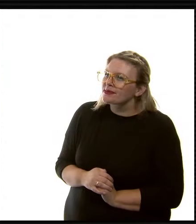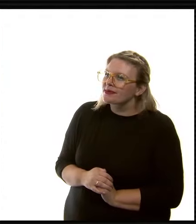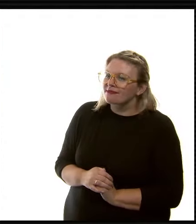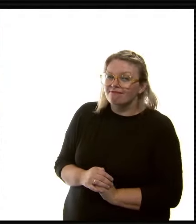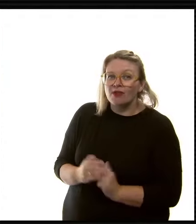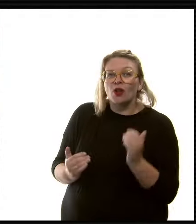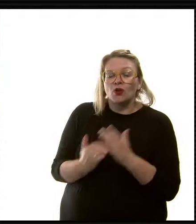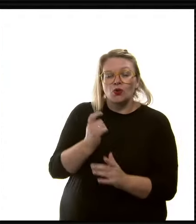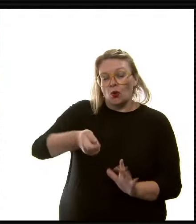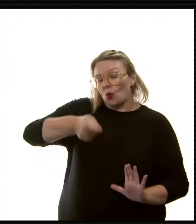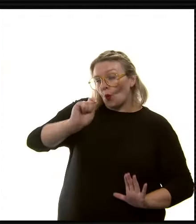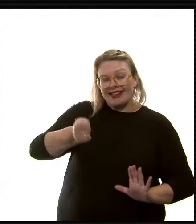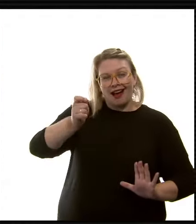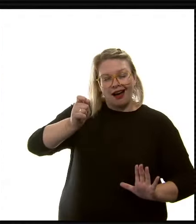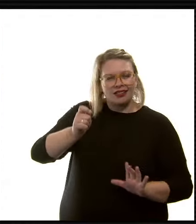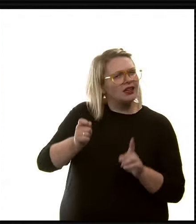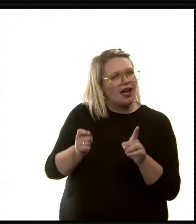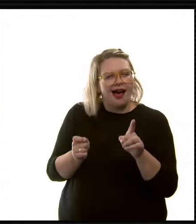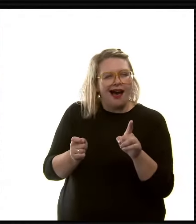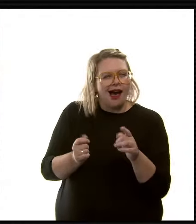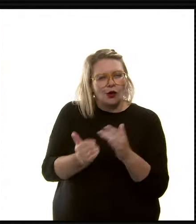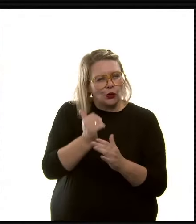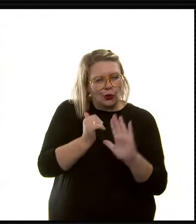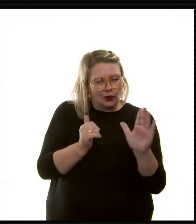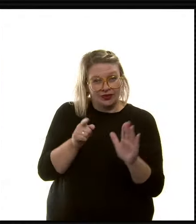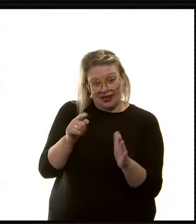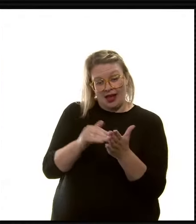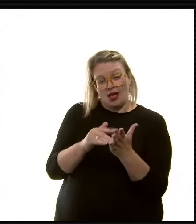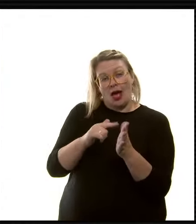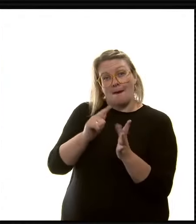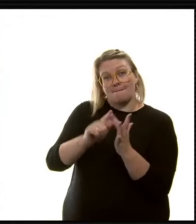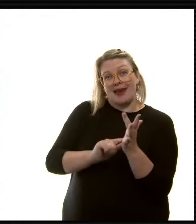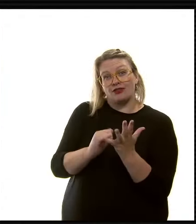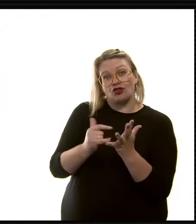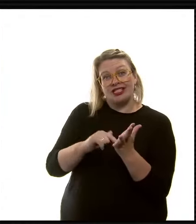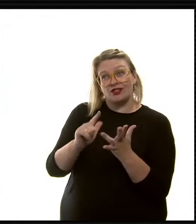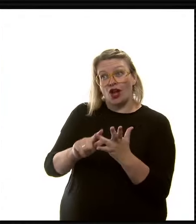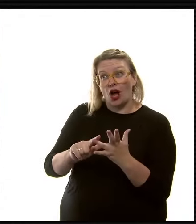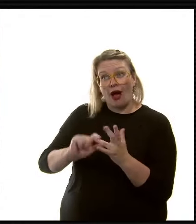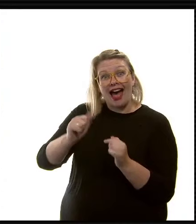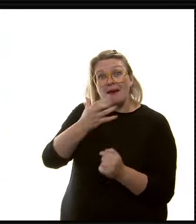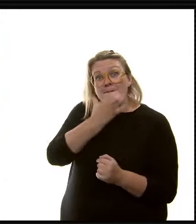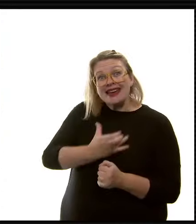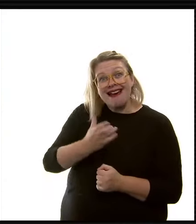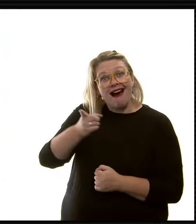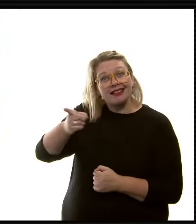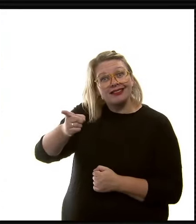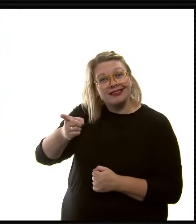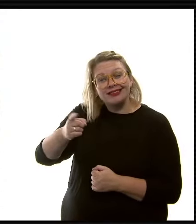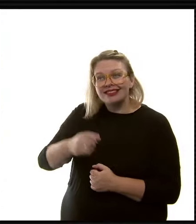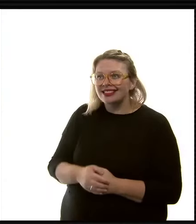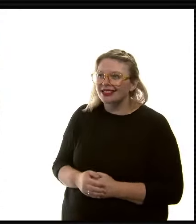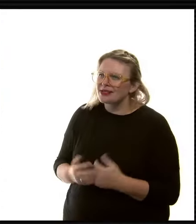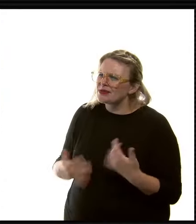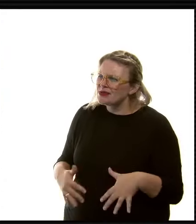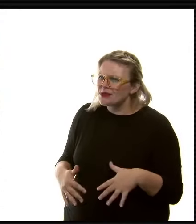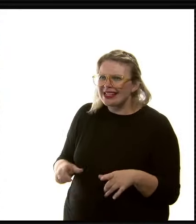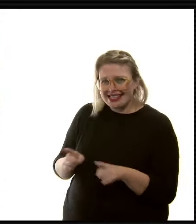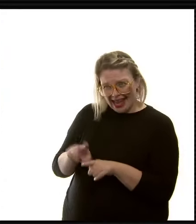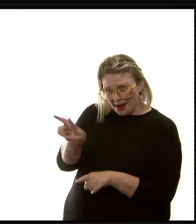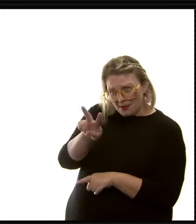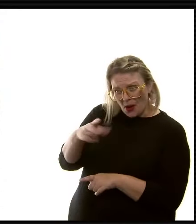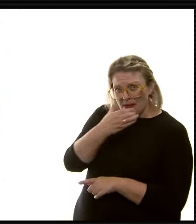wizard. Well, he's actually not a new wizard. This is Magisto, and he has his own beard. So his own beard. That's pretty cool. And you guys have beards, and so do